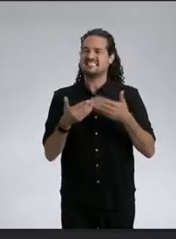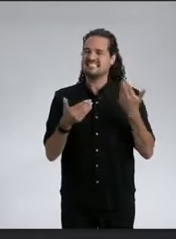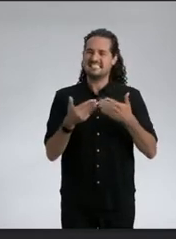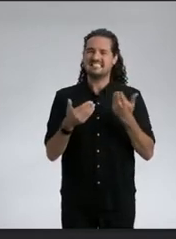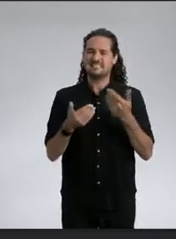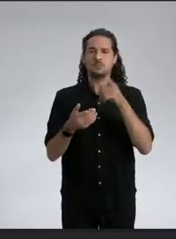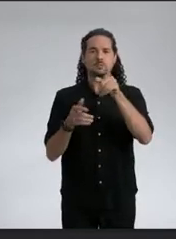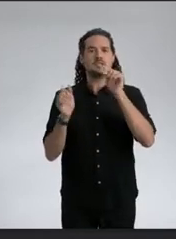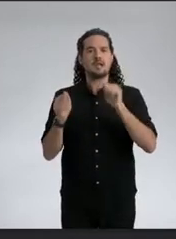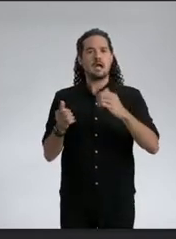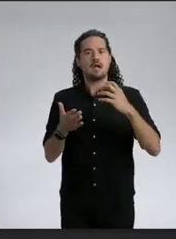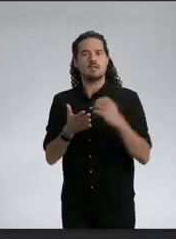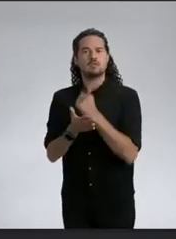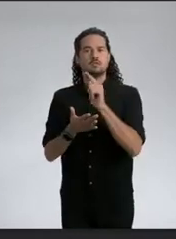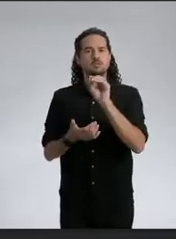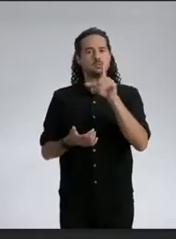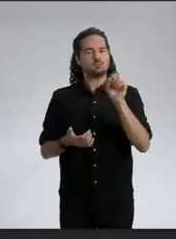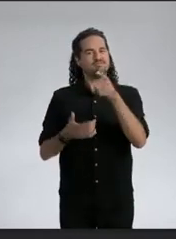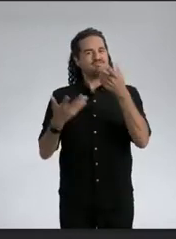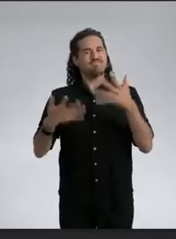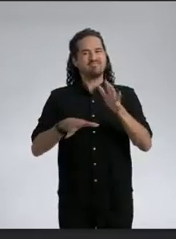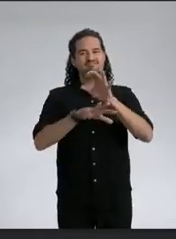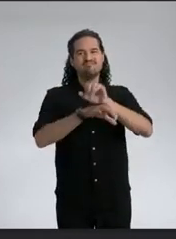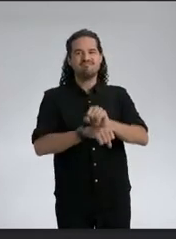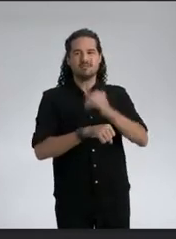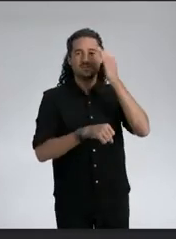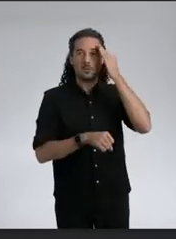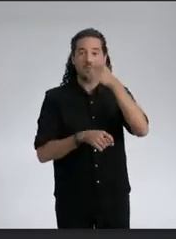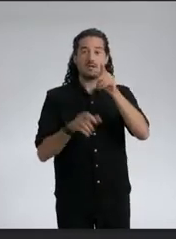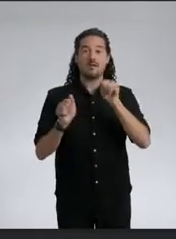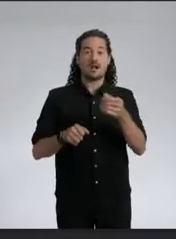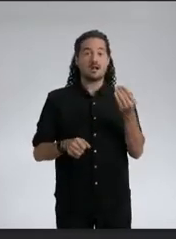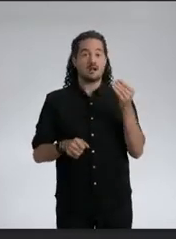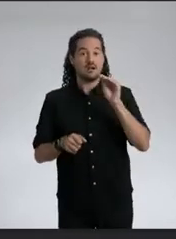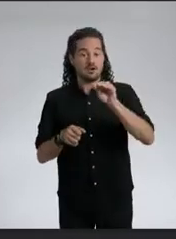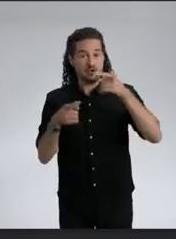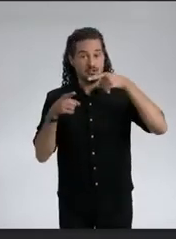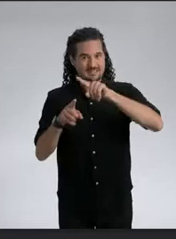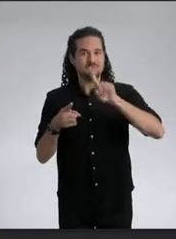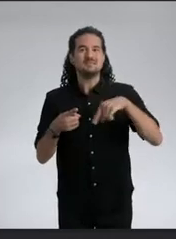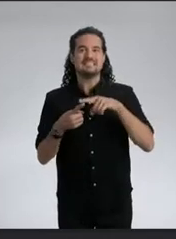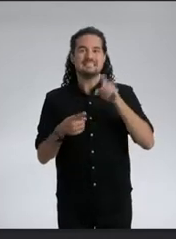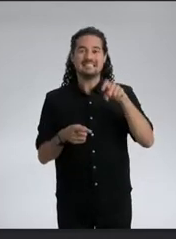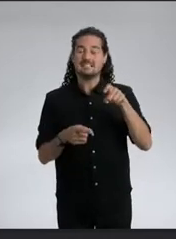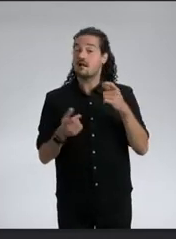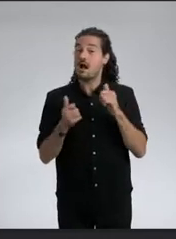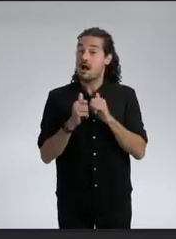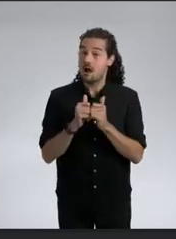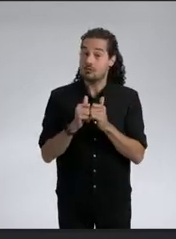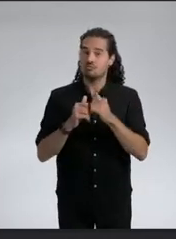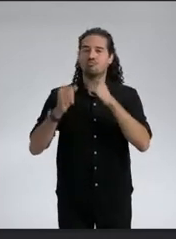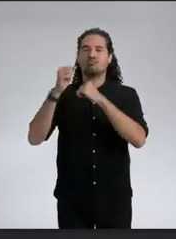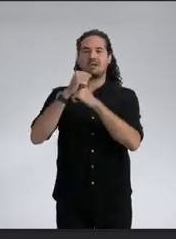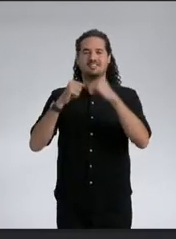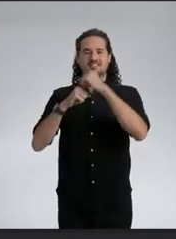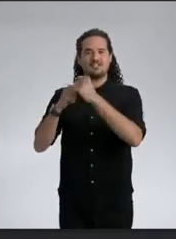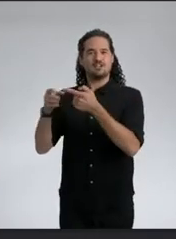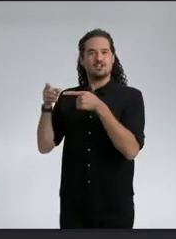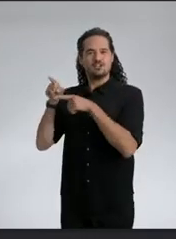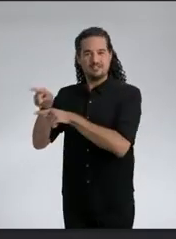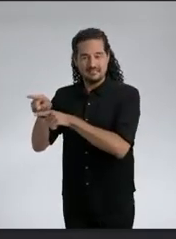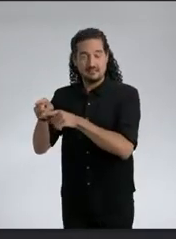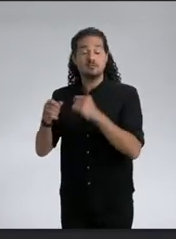also easier to introduce concurrency where you need it, using structured concurrency. Structured concurrency is a way